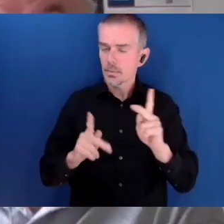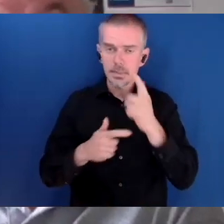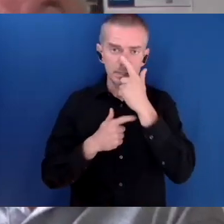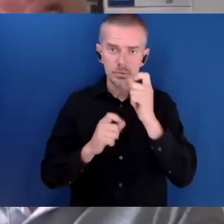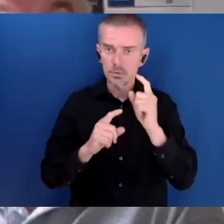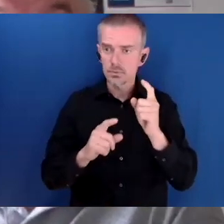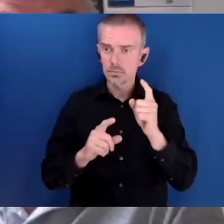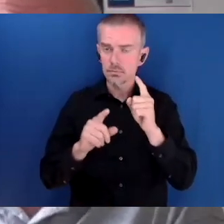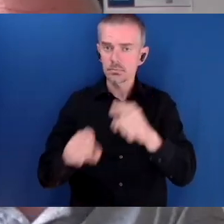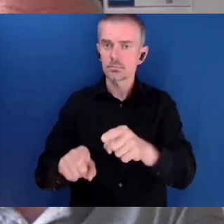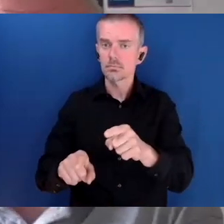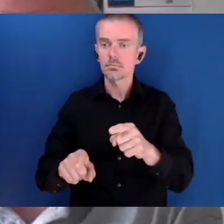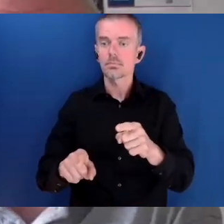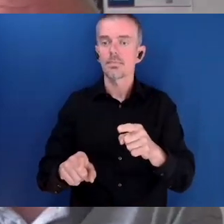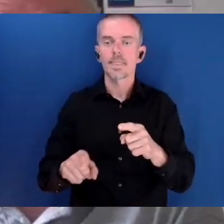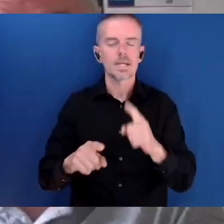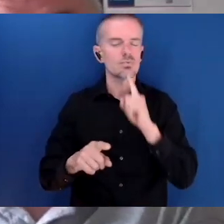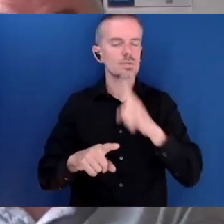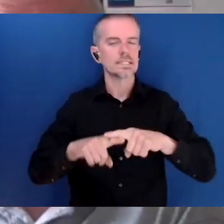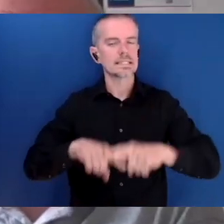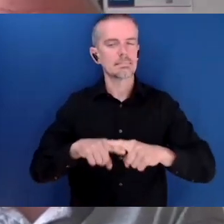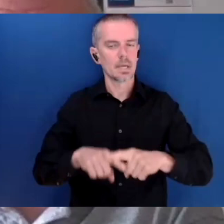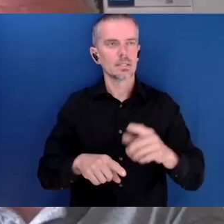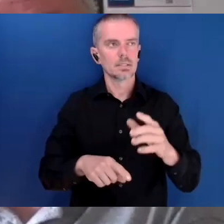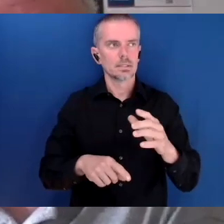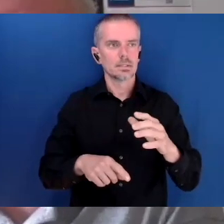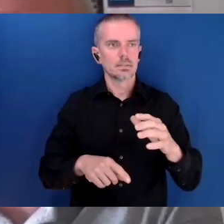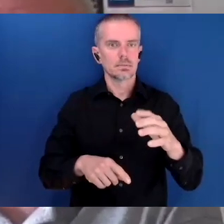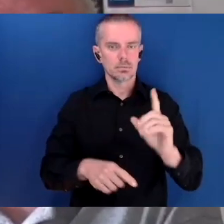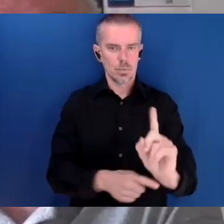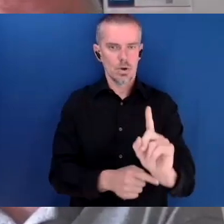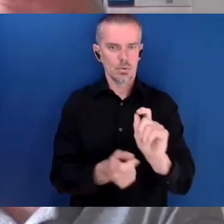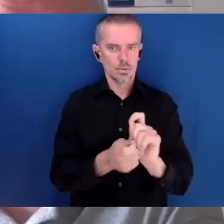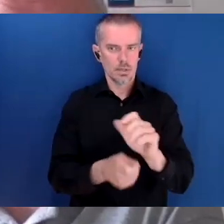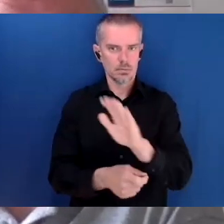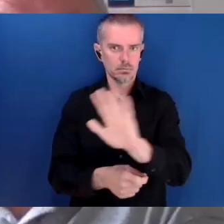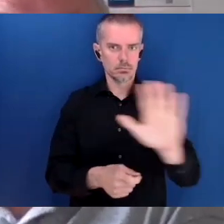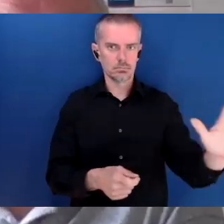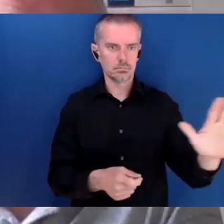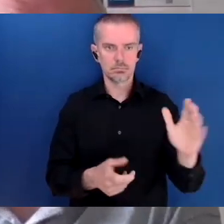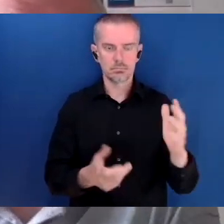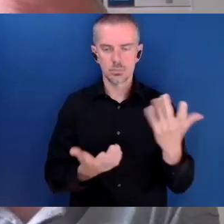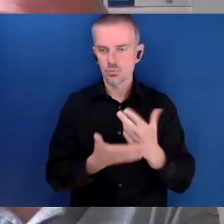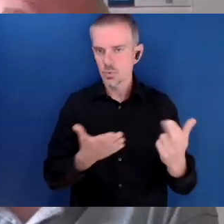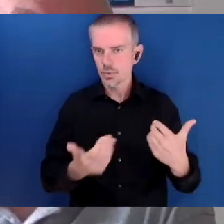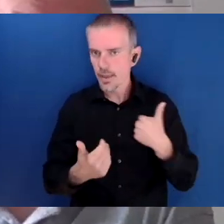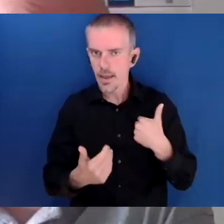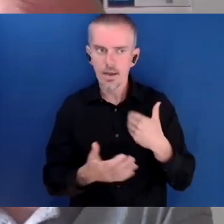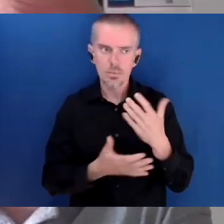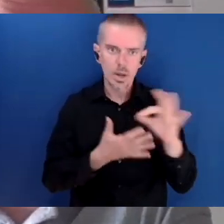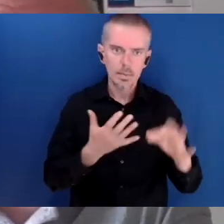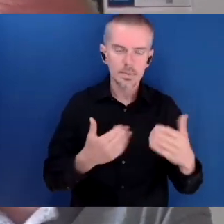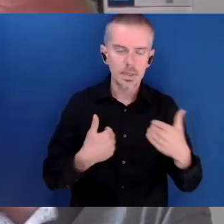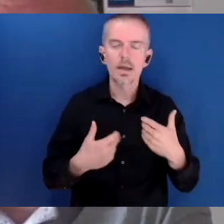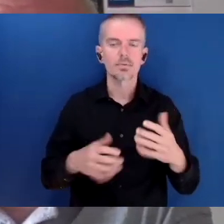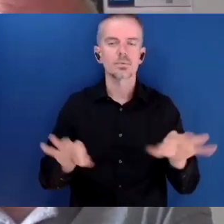where it's going to be very location specific on kind of what they're trying to do, what their resources might be, those sorts of things. And so being in touch with